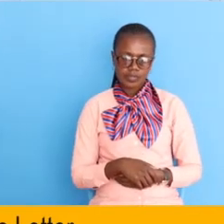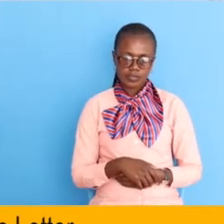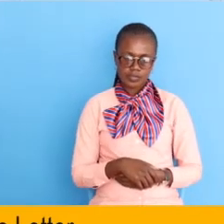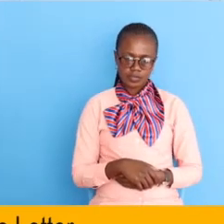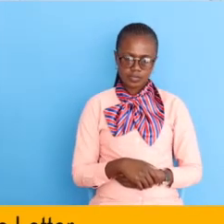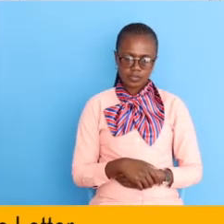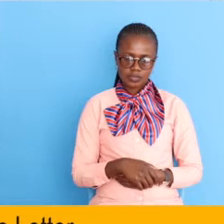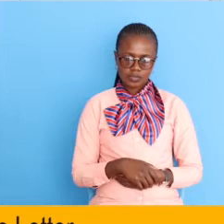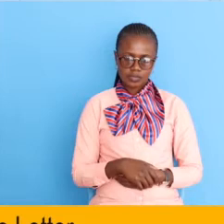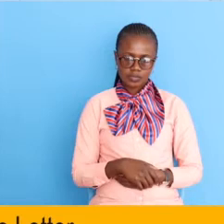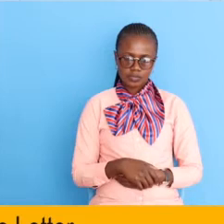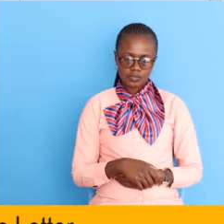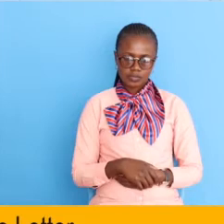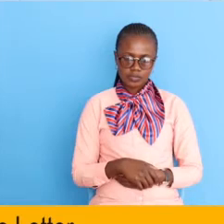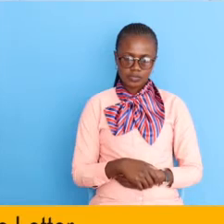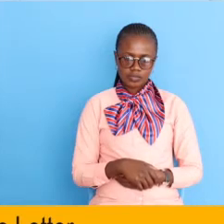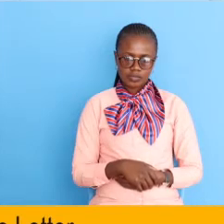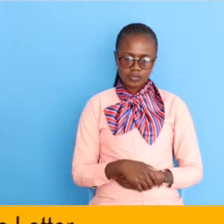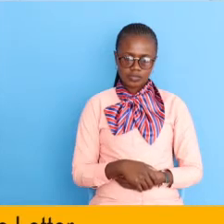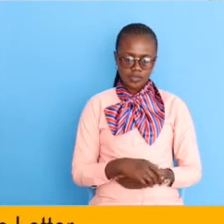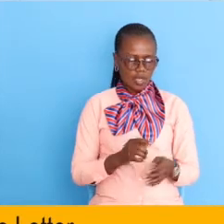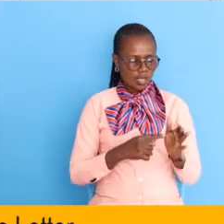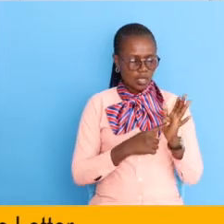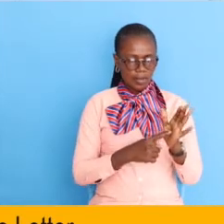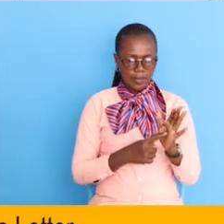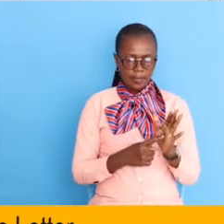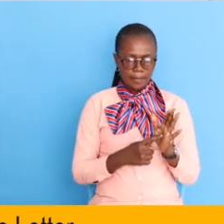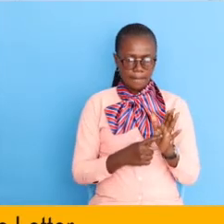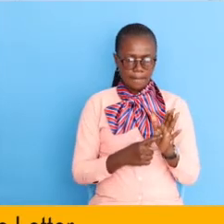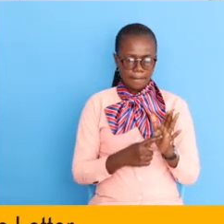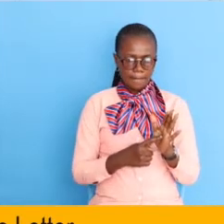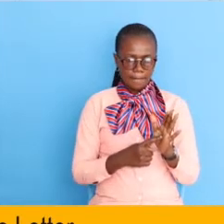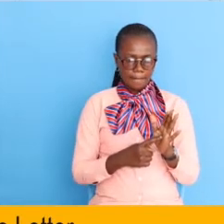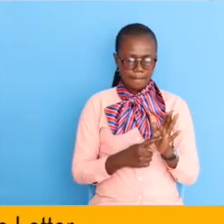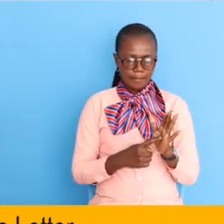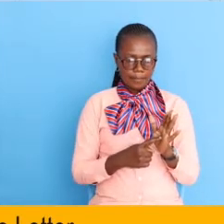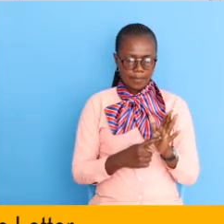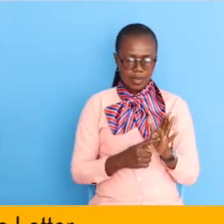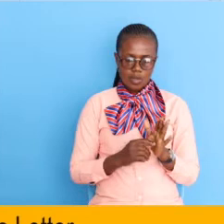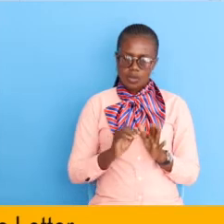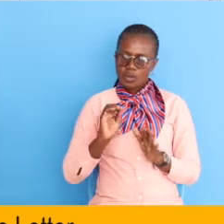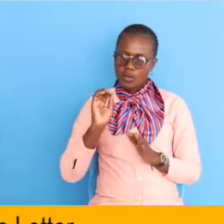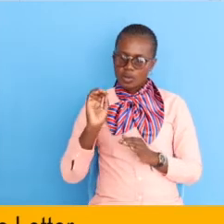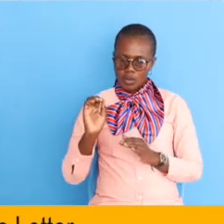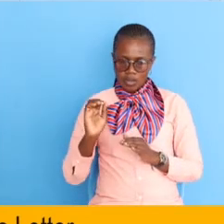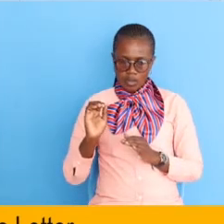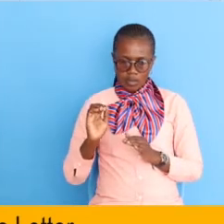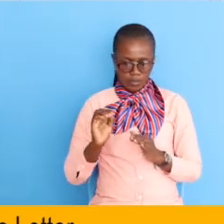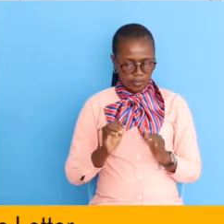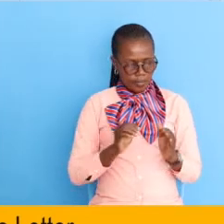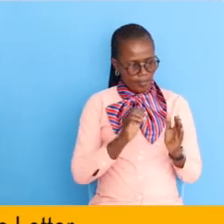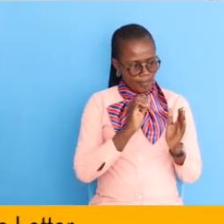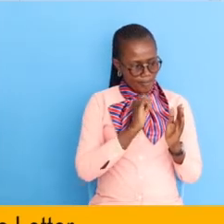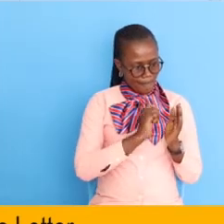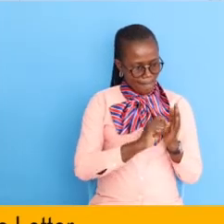to write the signature by using